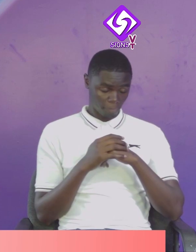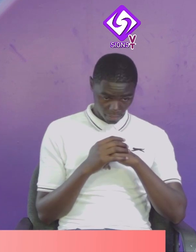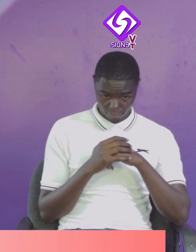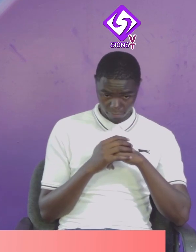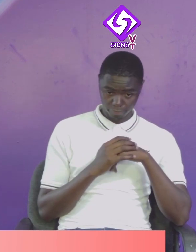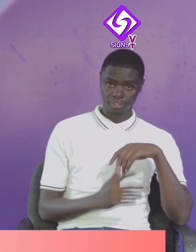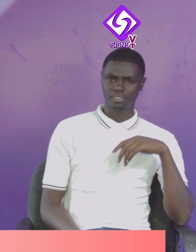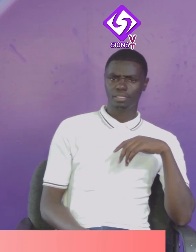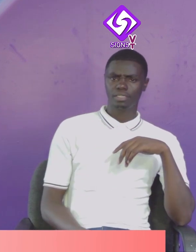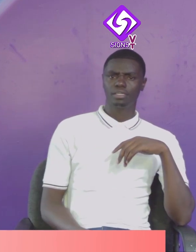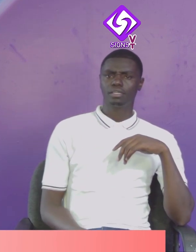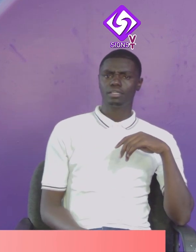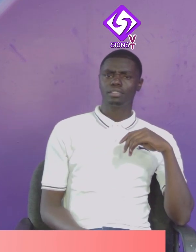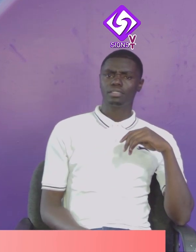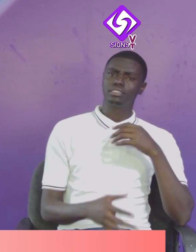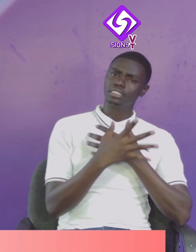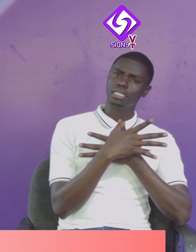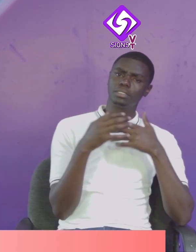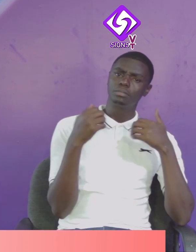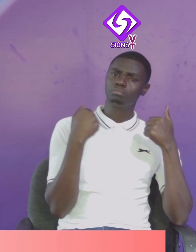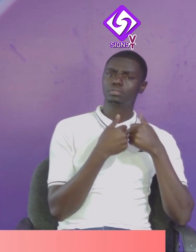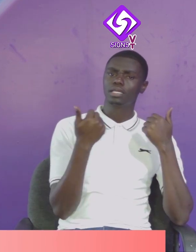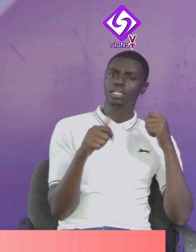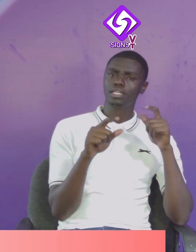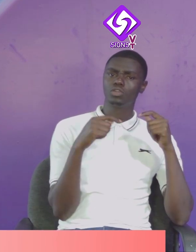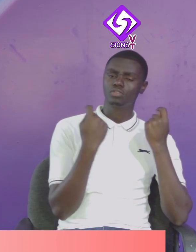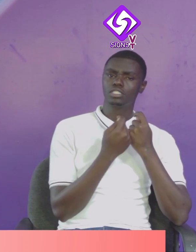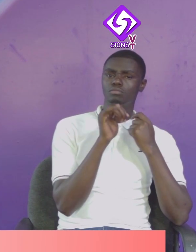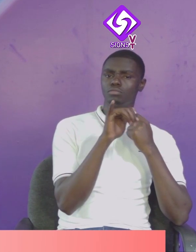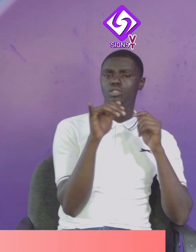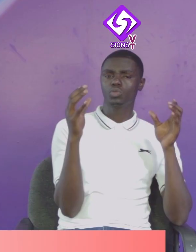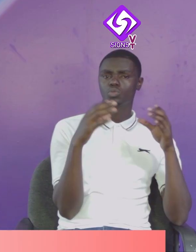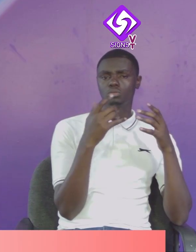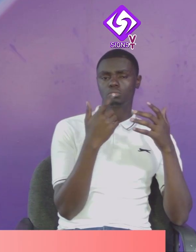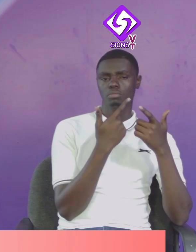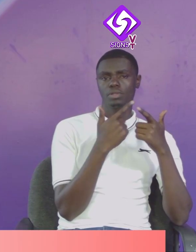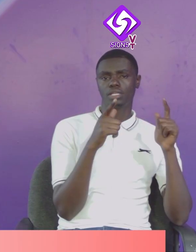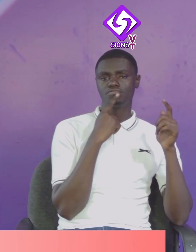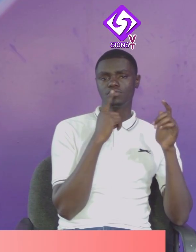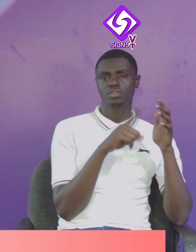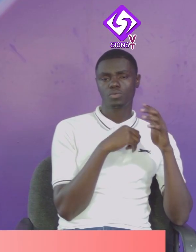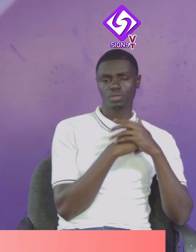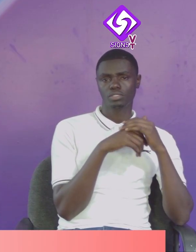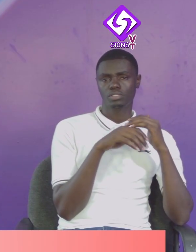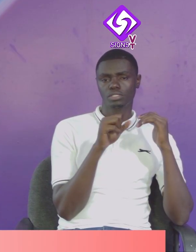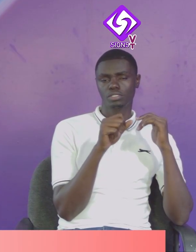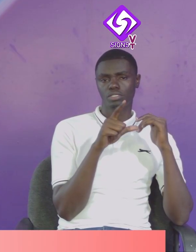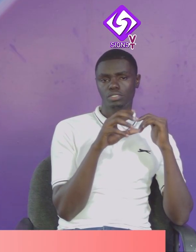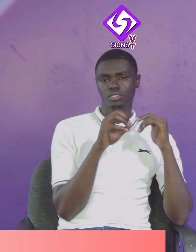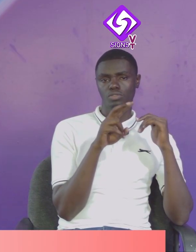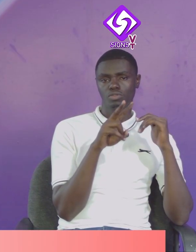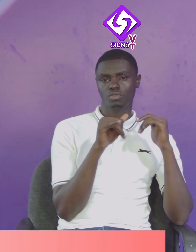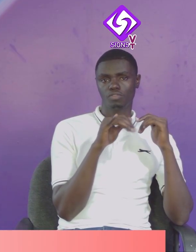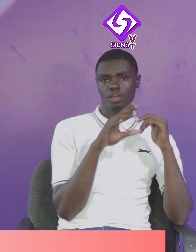that Germany is playing any of the teams in this group. Let's say the example of Slovakia, Northern Ireland,